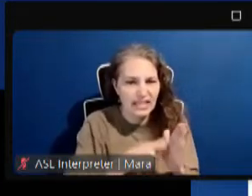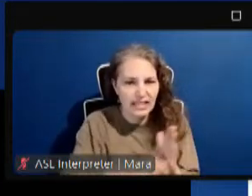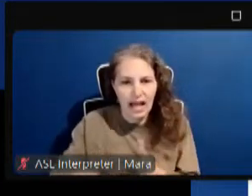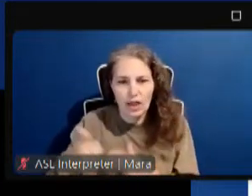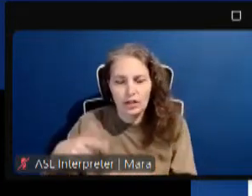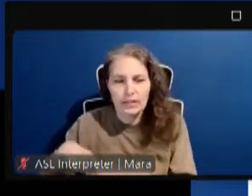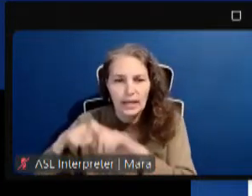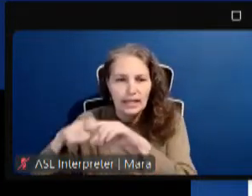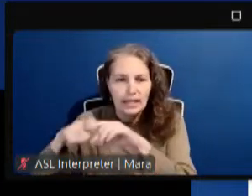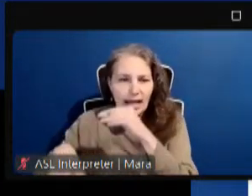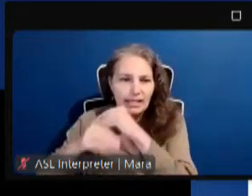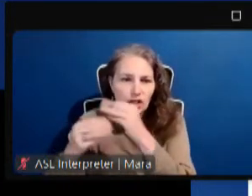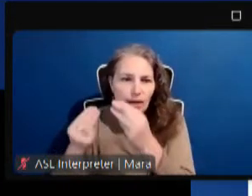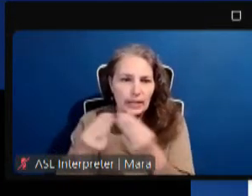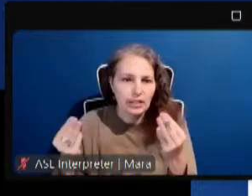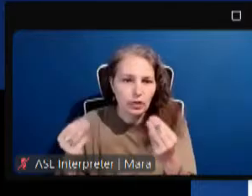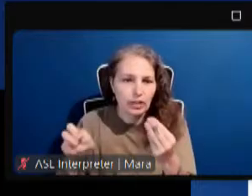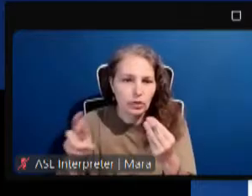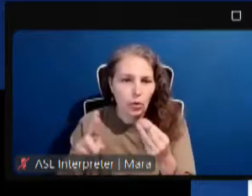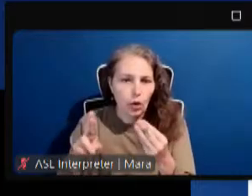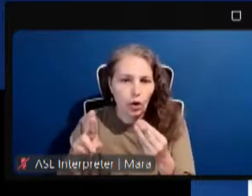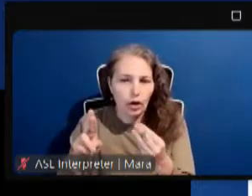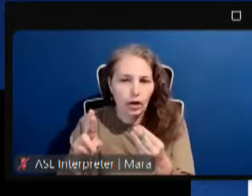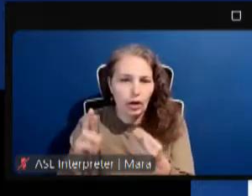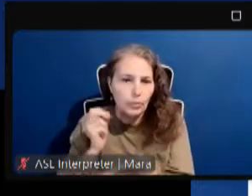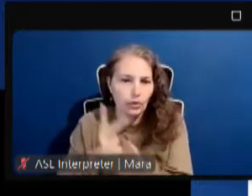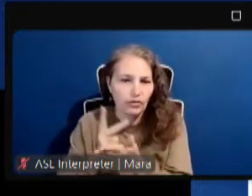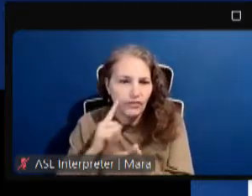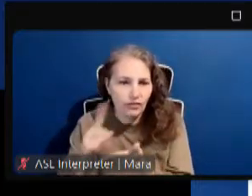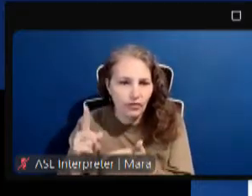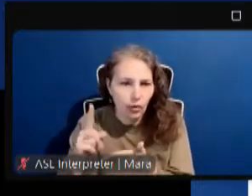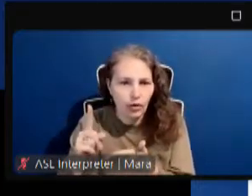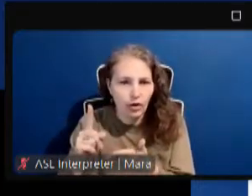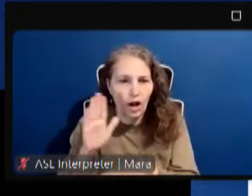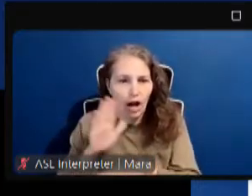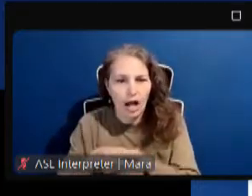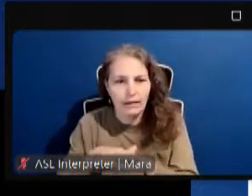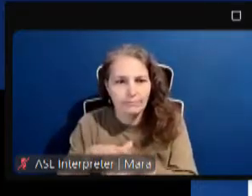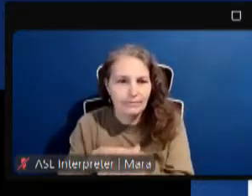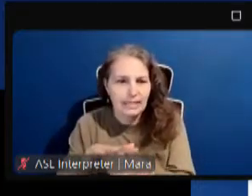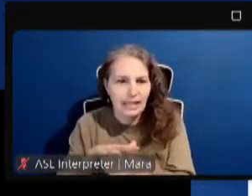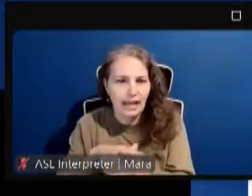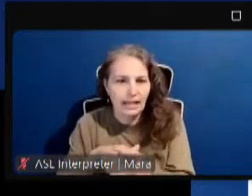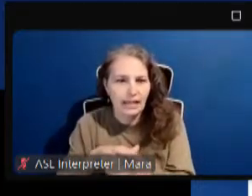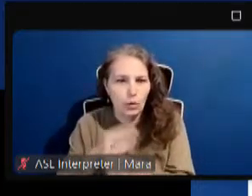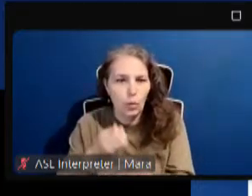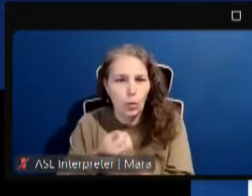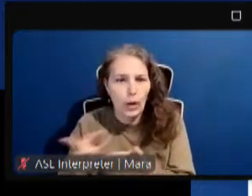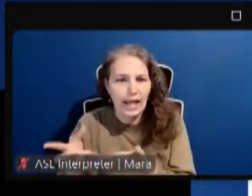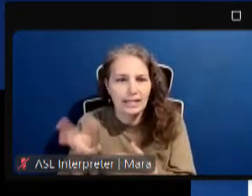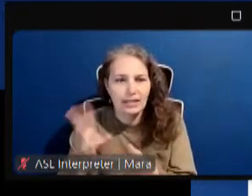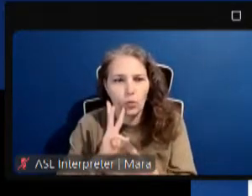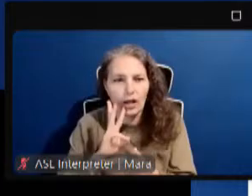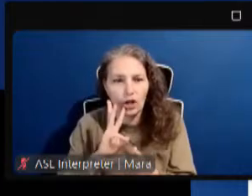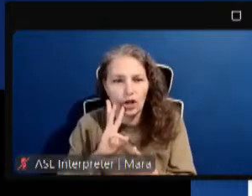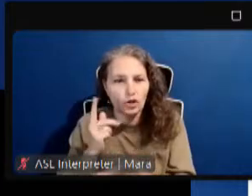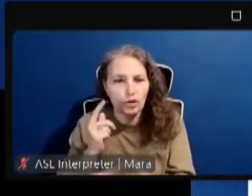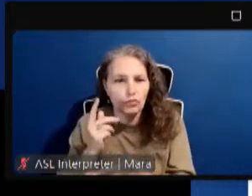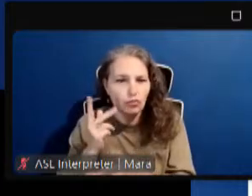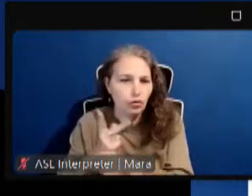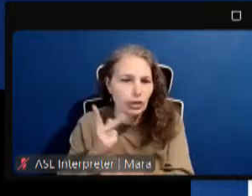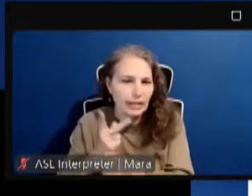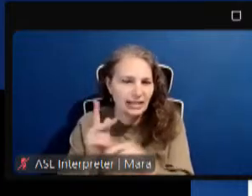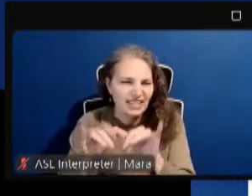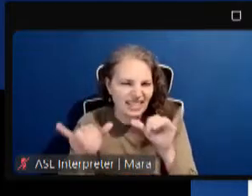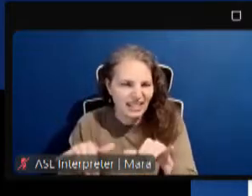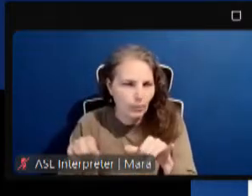additional materials or clearances for their on-site wastewater treatment system or potable water. And in closing,